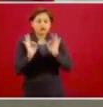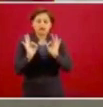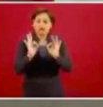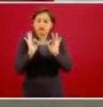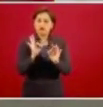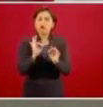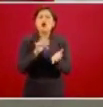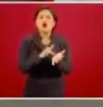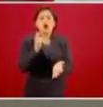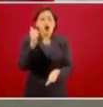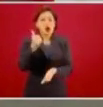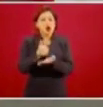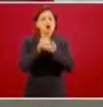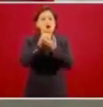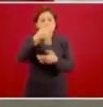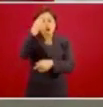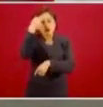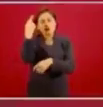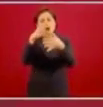questions.